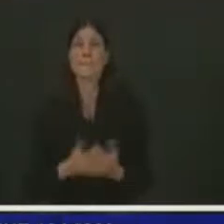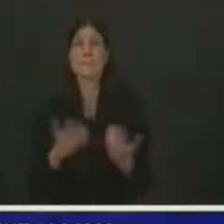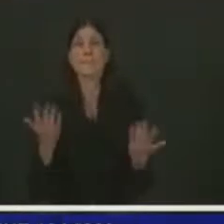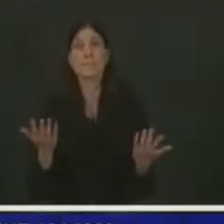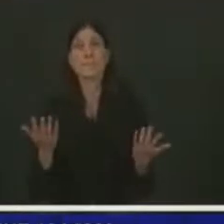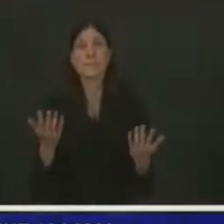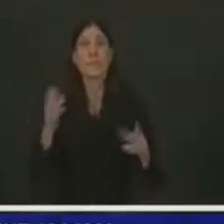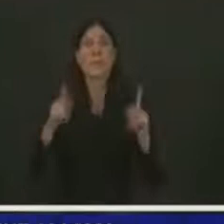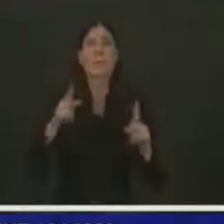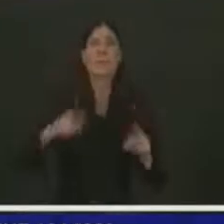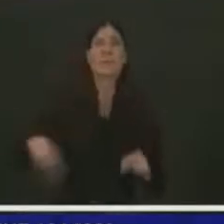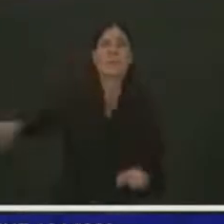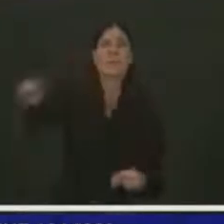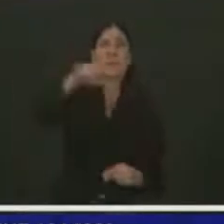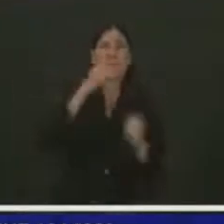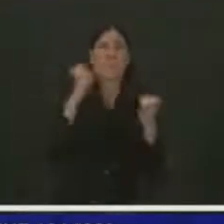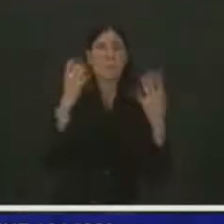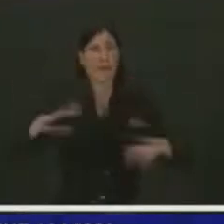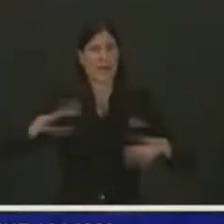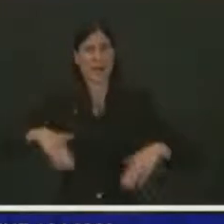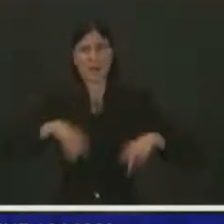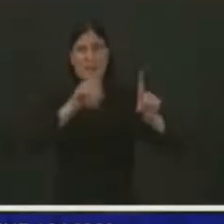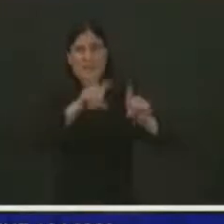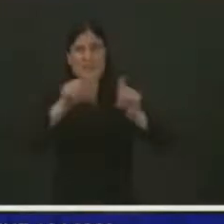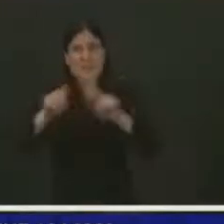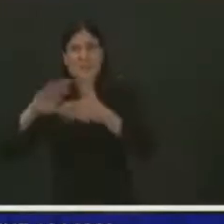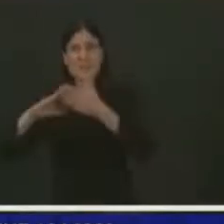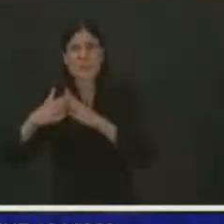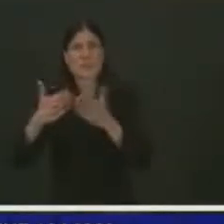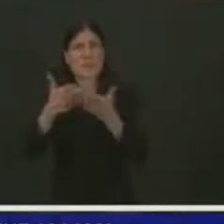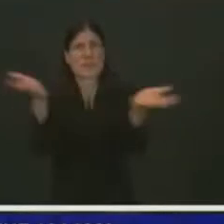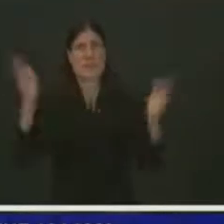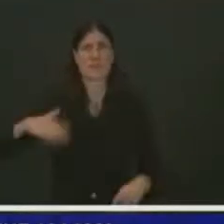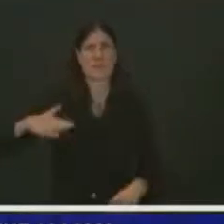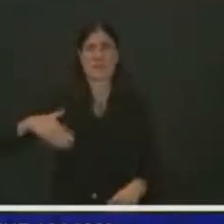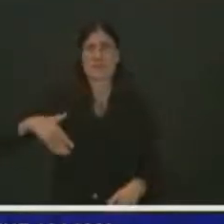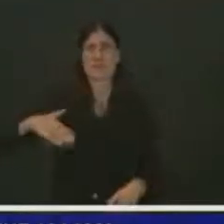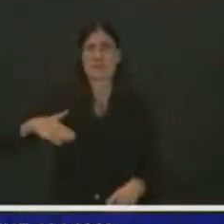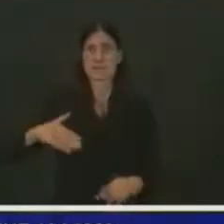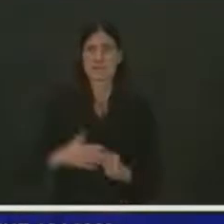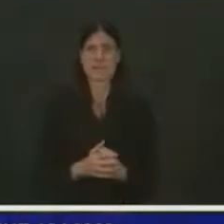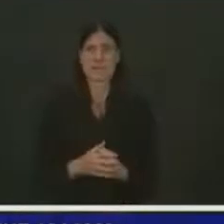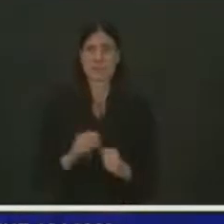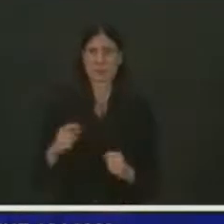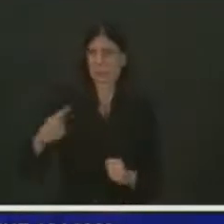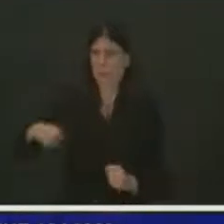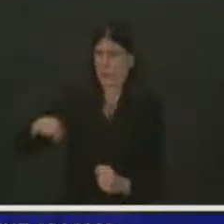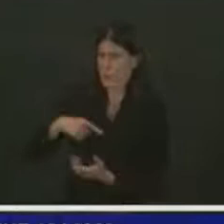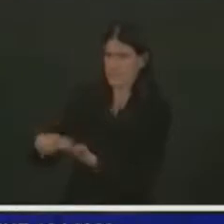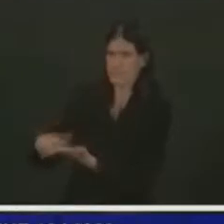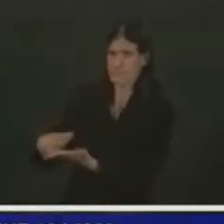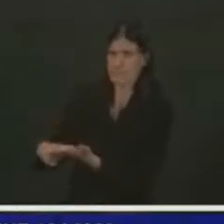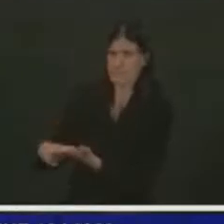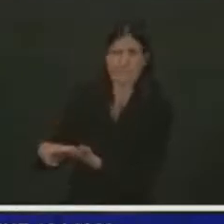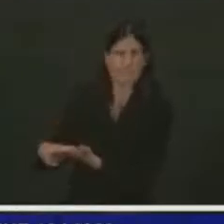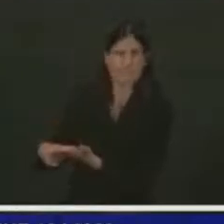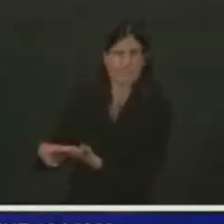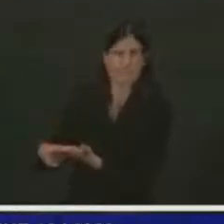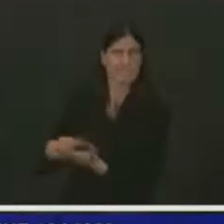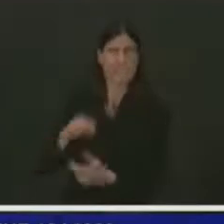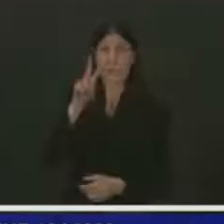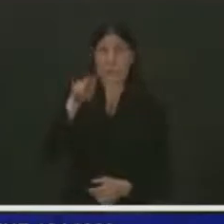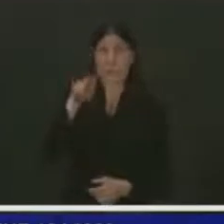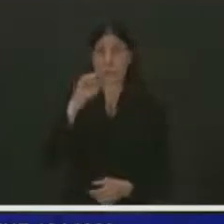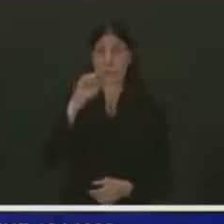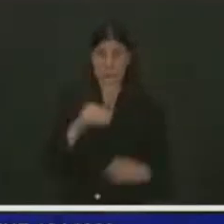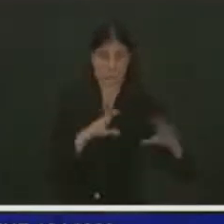yet. So with that working assumption, that 2.2% number that we